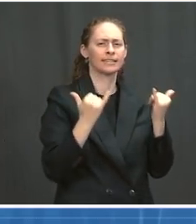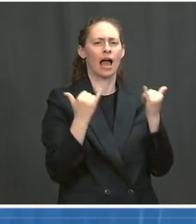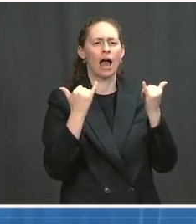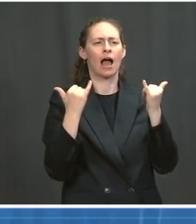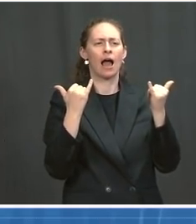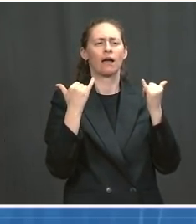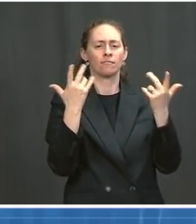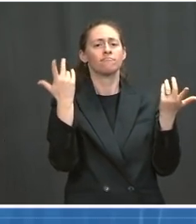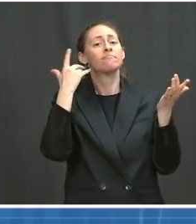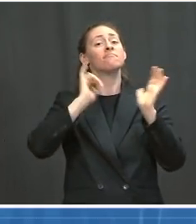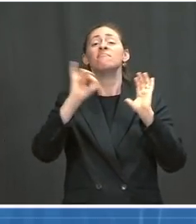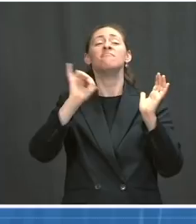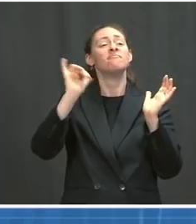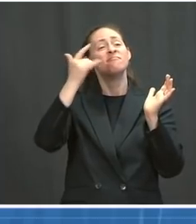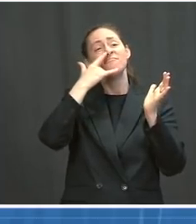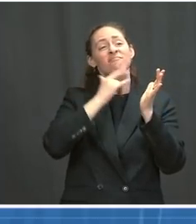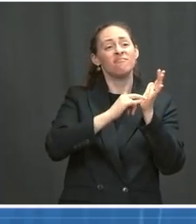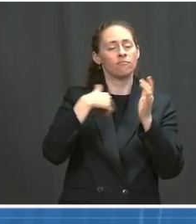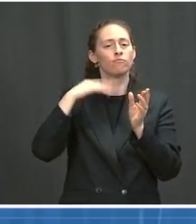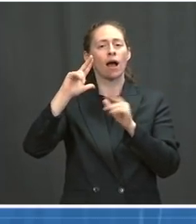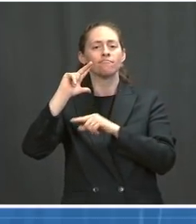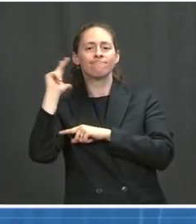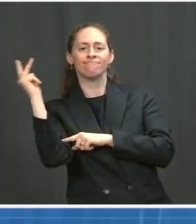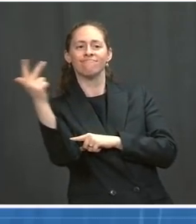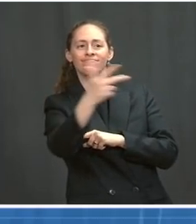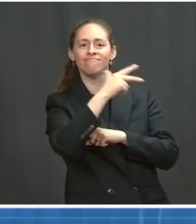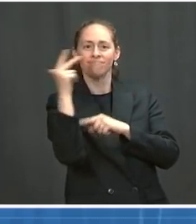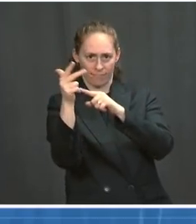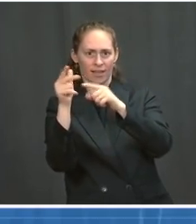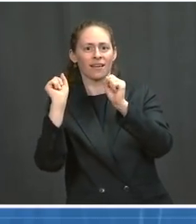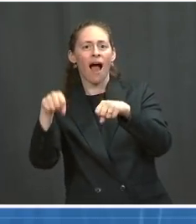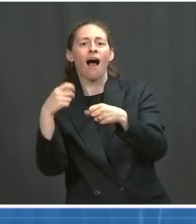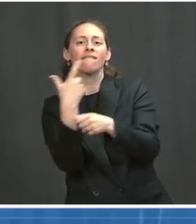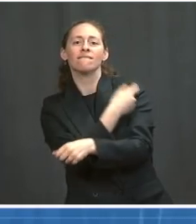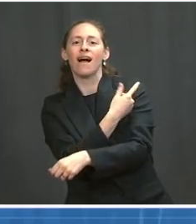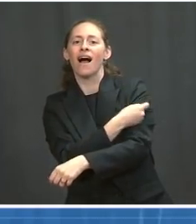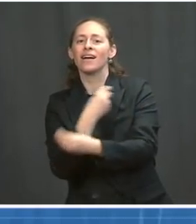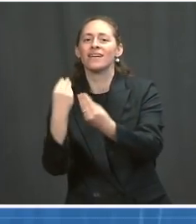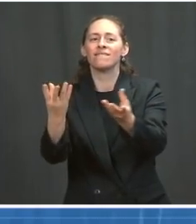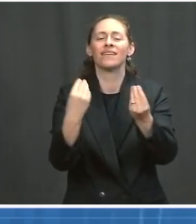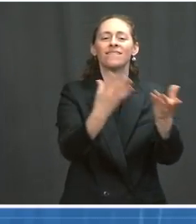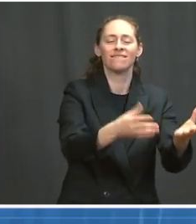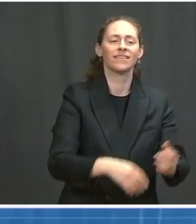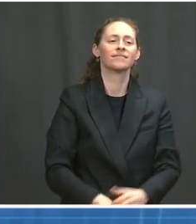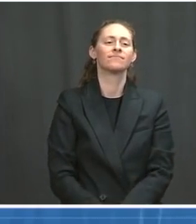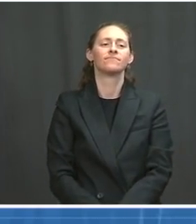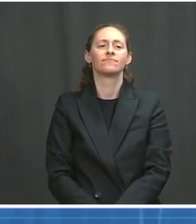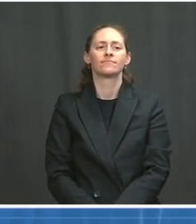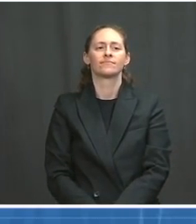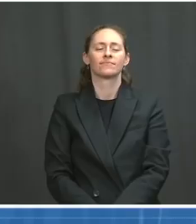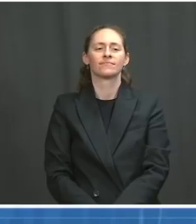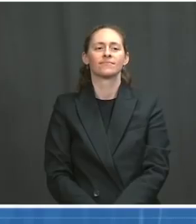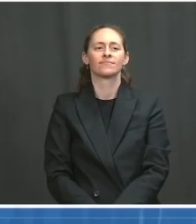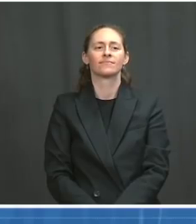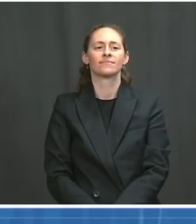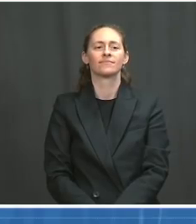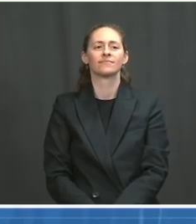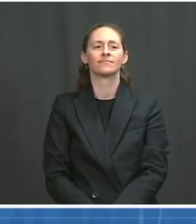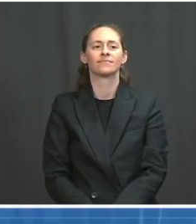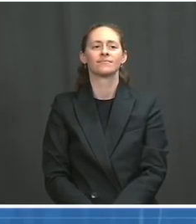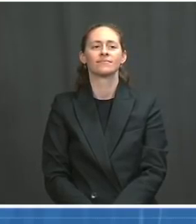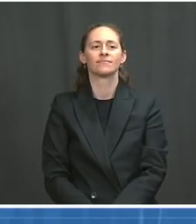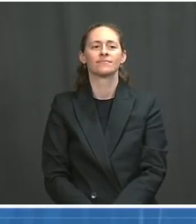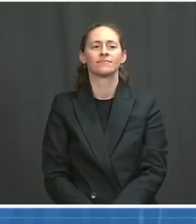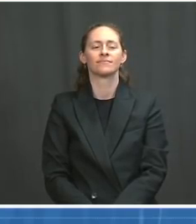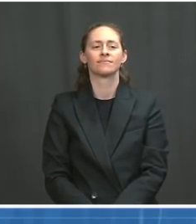This week, we also made significant investments to get Americans the information they need on vaccines. Dr. Murthy will discuss